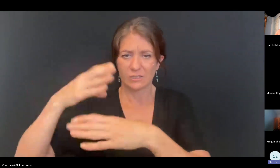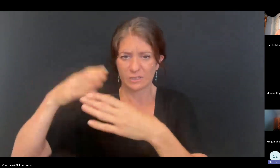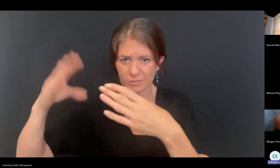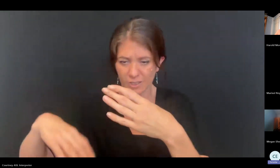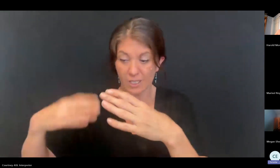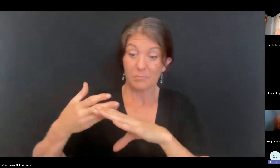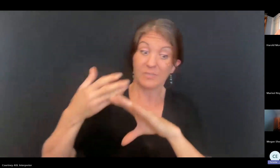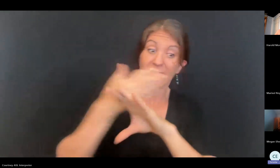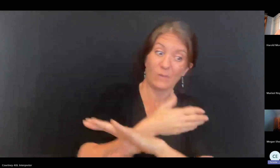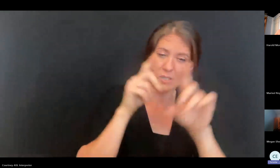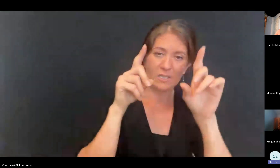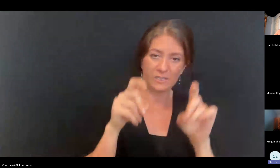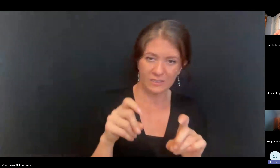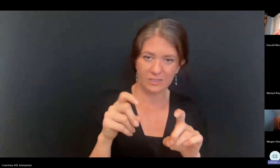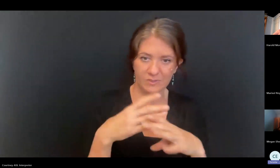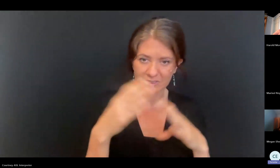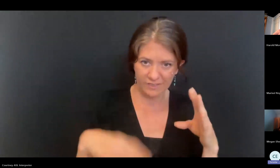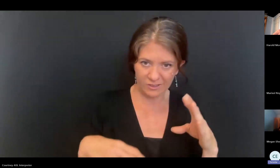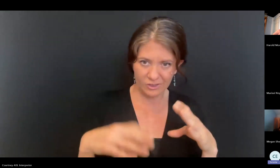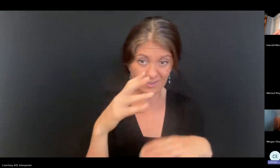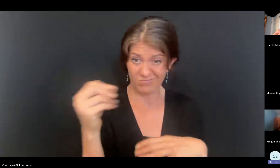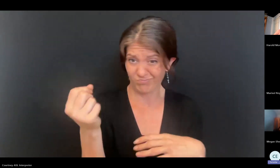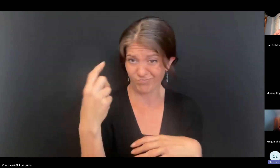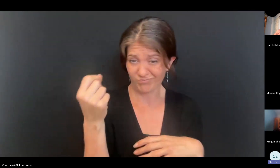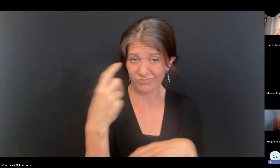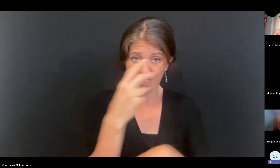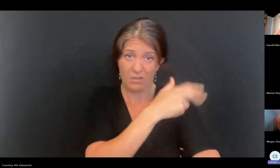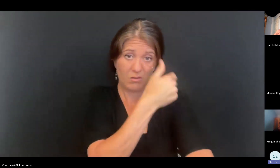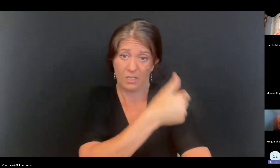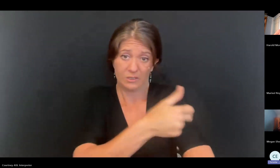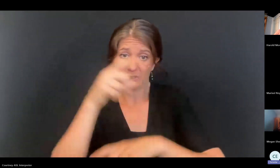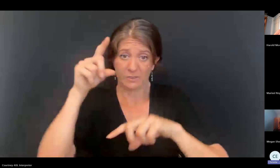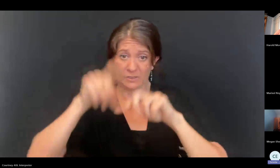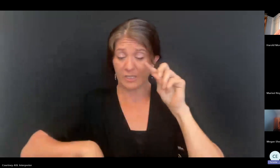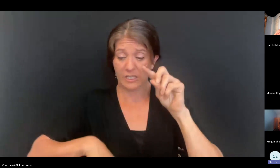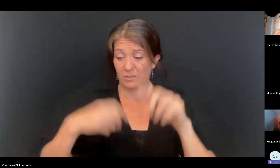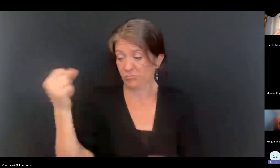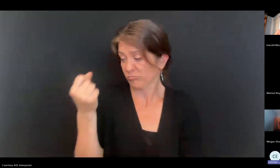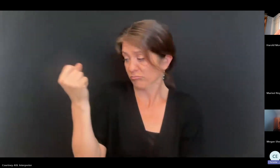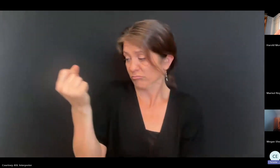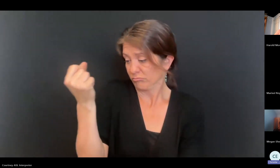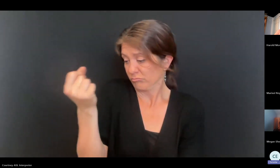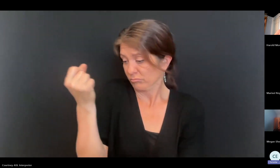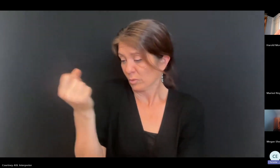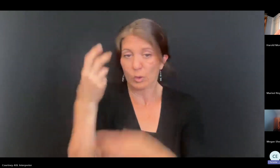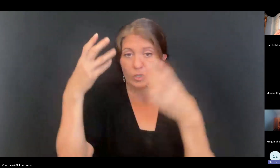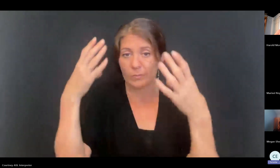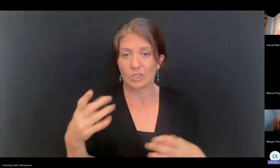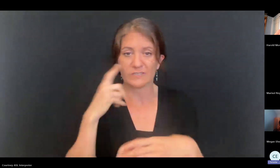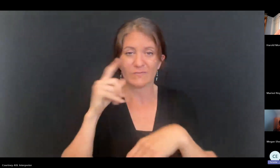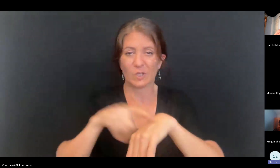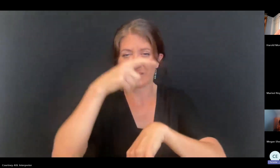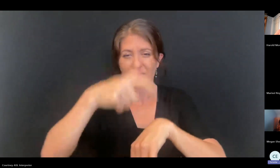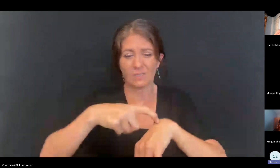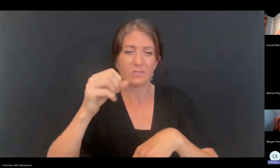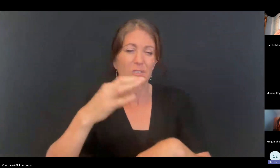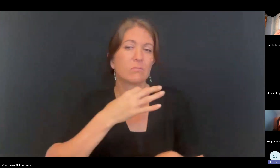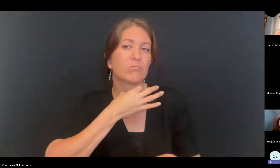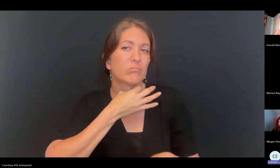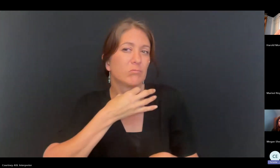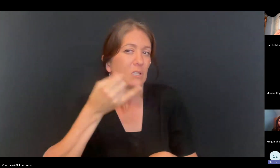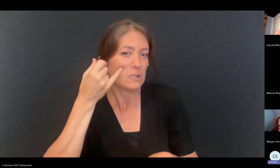completed. And the hospitals just cannot hold somebody for that long. So I was wondering if there was a way